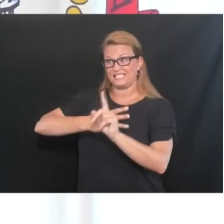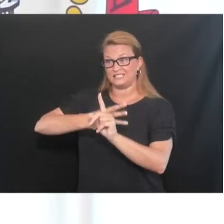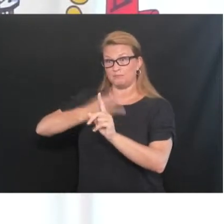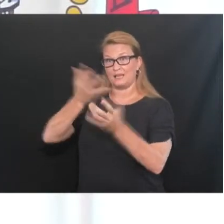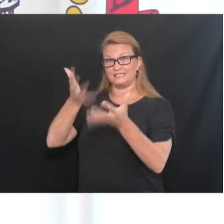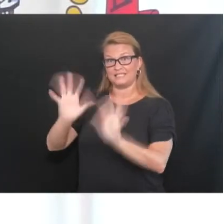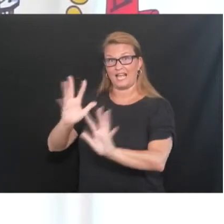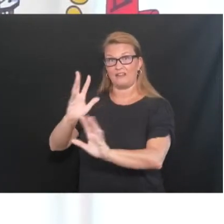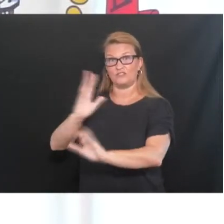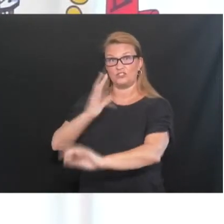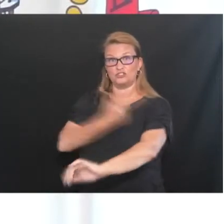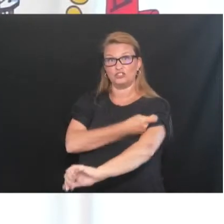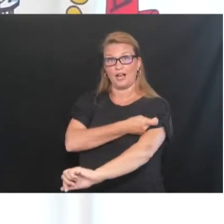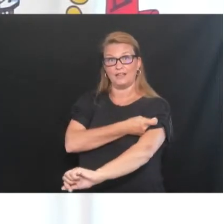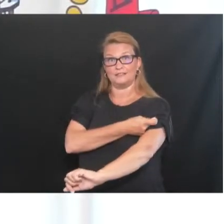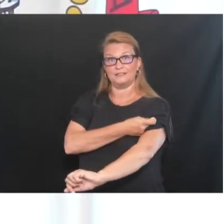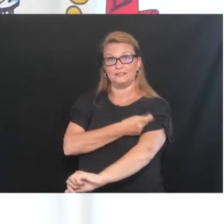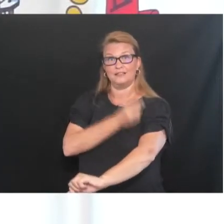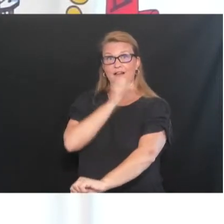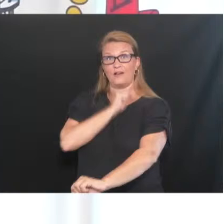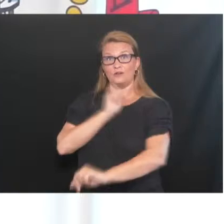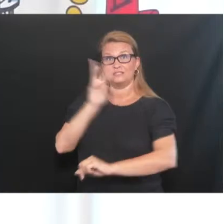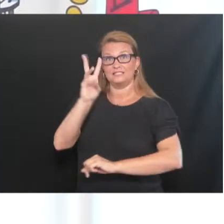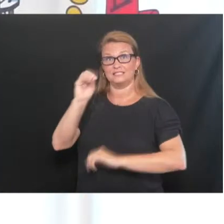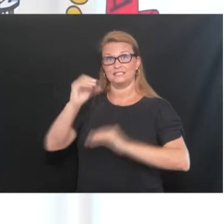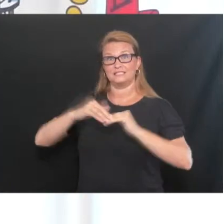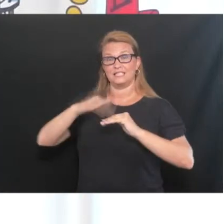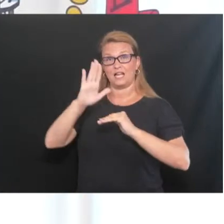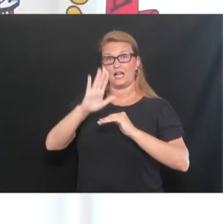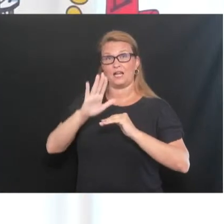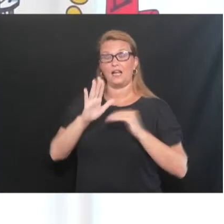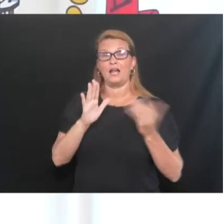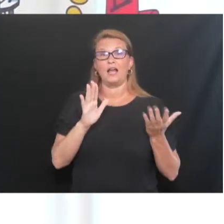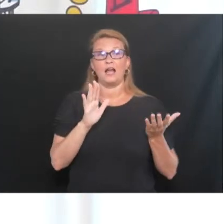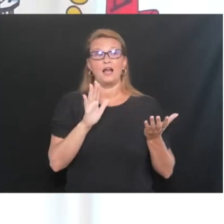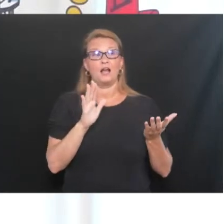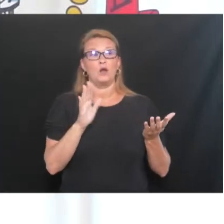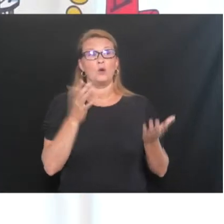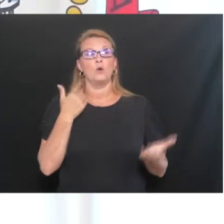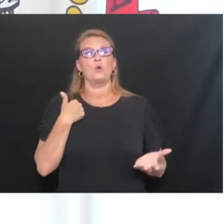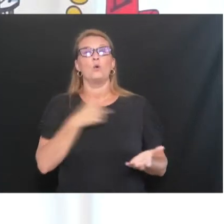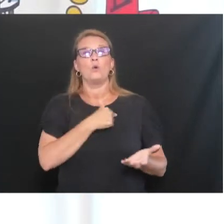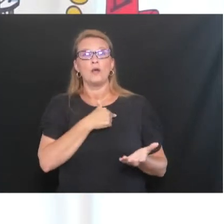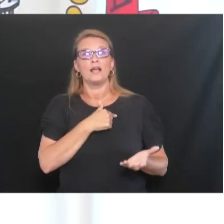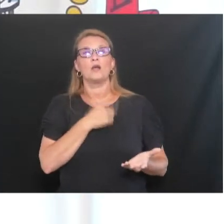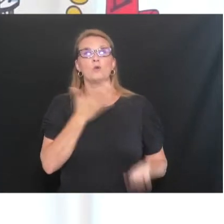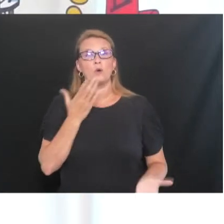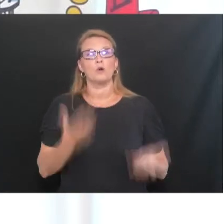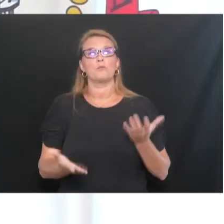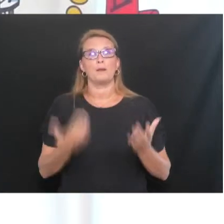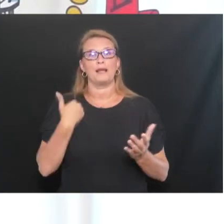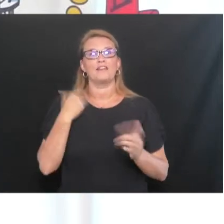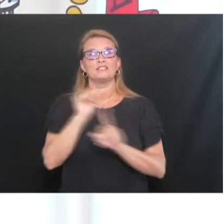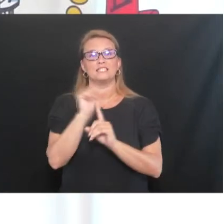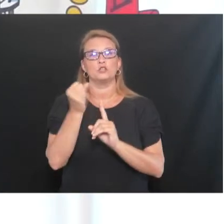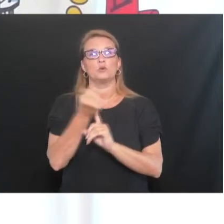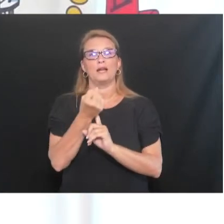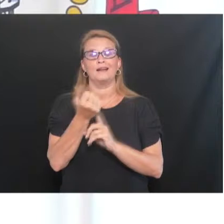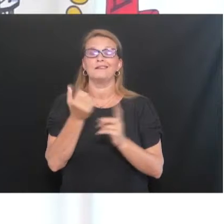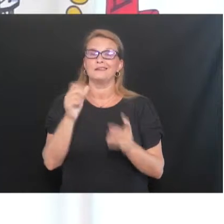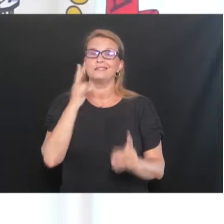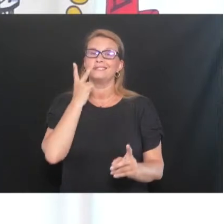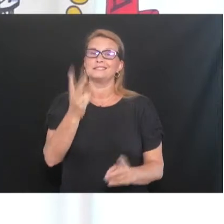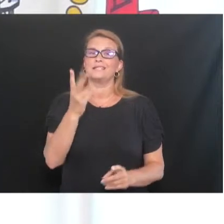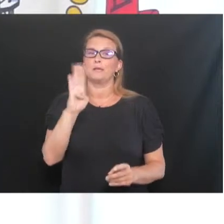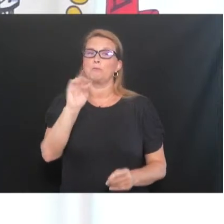are 60 years of age and older, I'm going to tell you that we're going to get in a situation where people are going to have booster